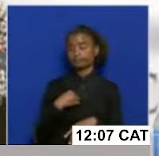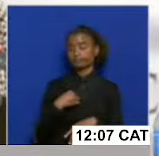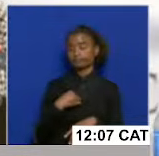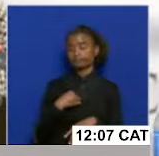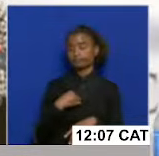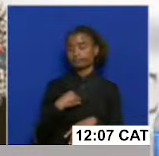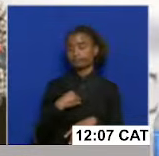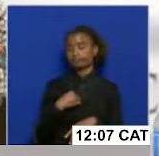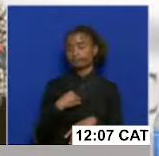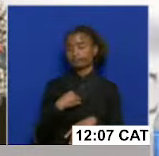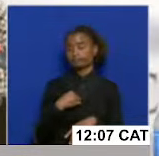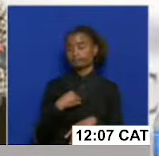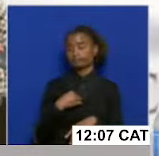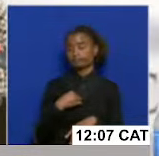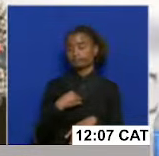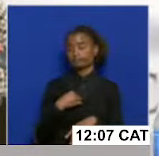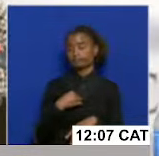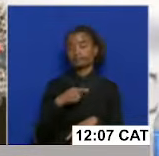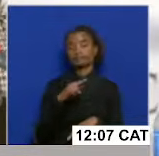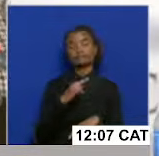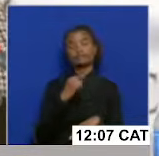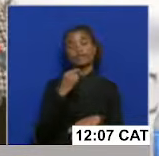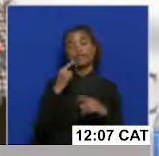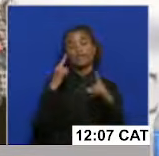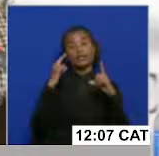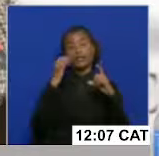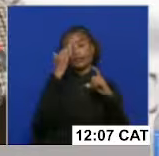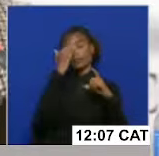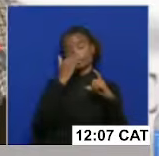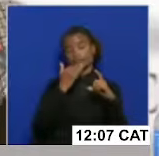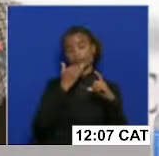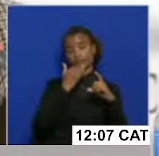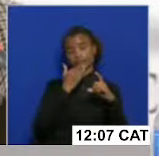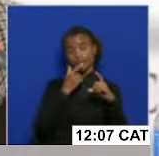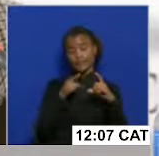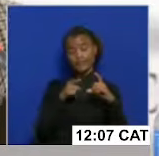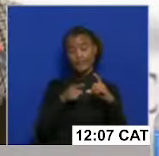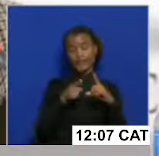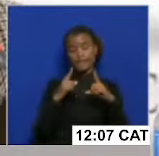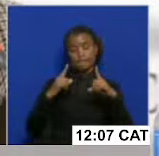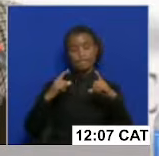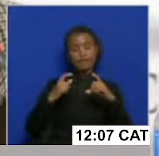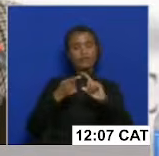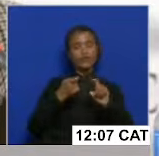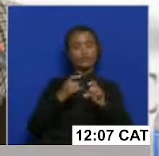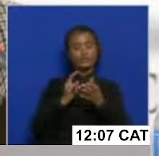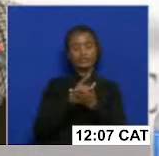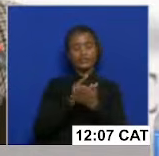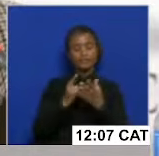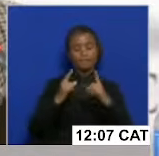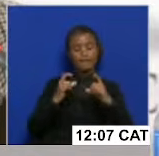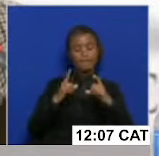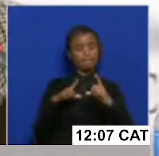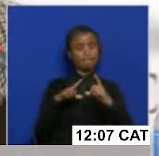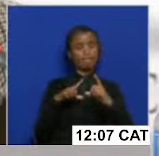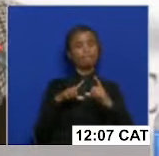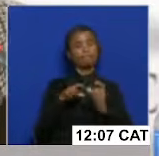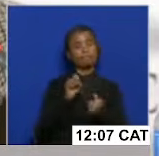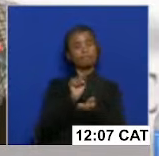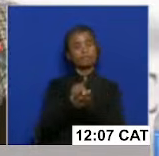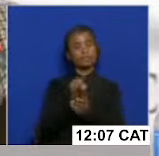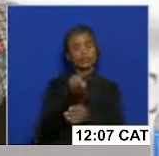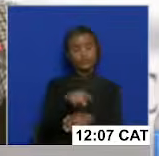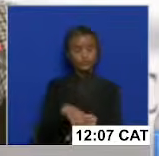get the screenshots from these chats and then I send them to you. And attach them to your statement.